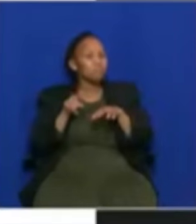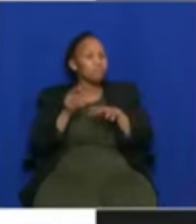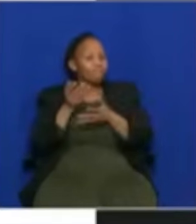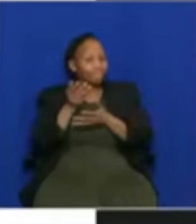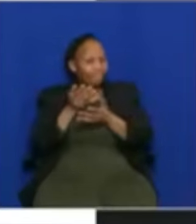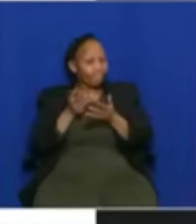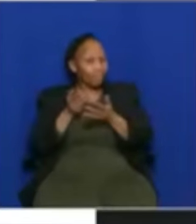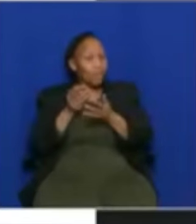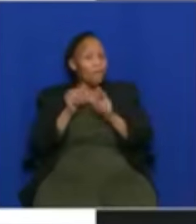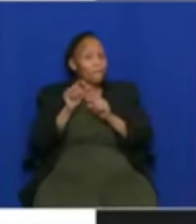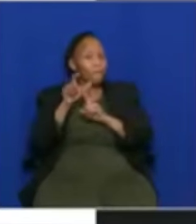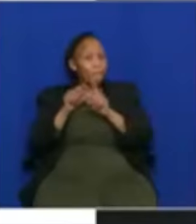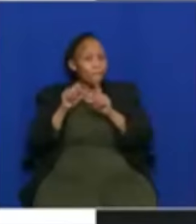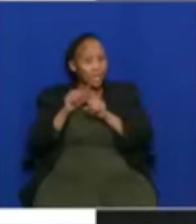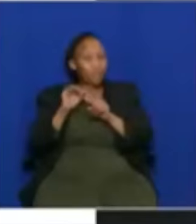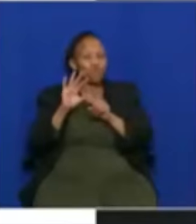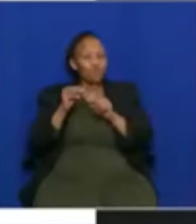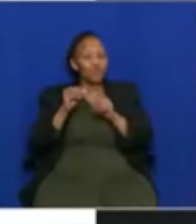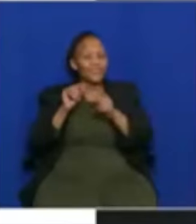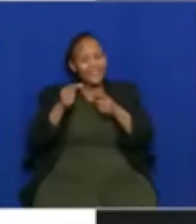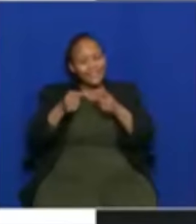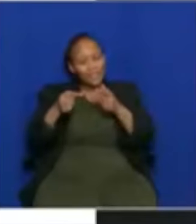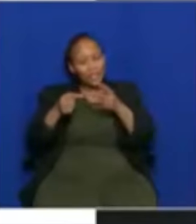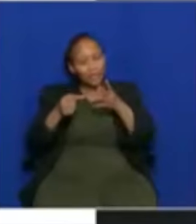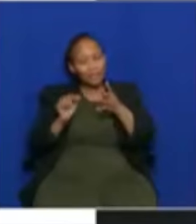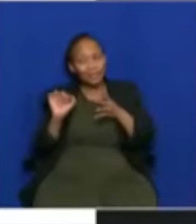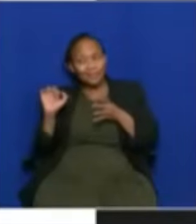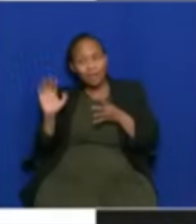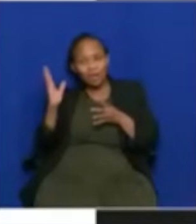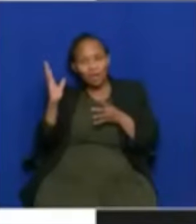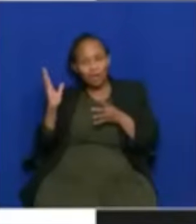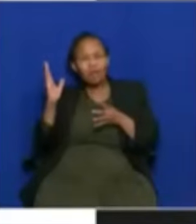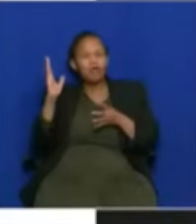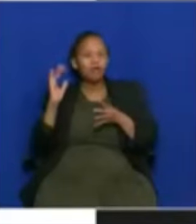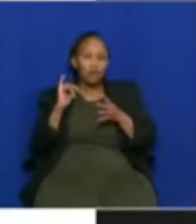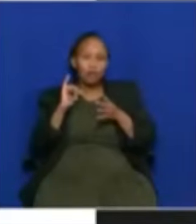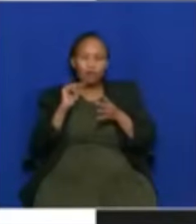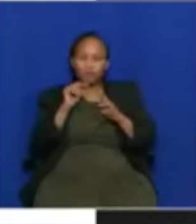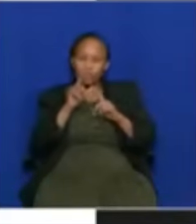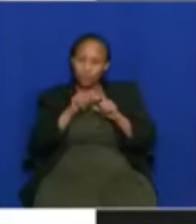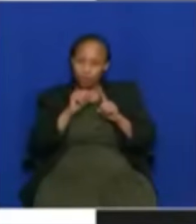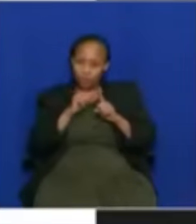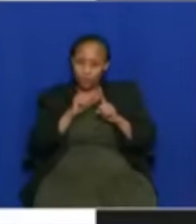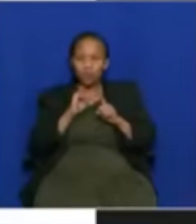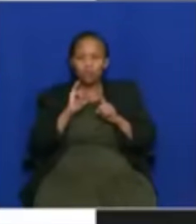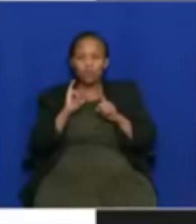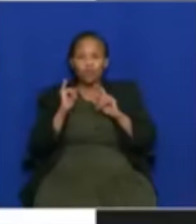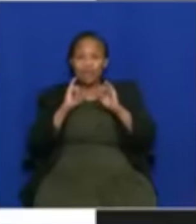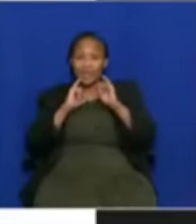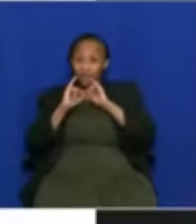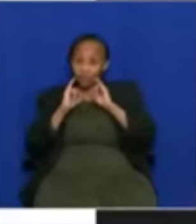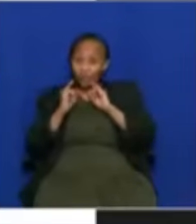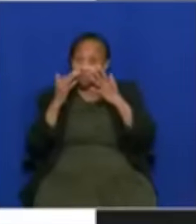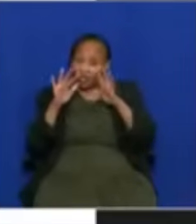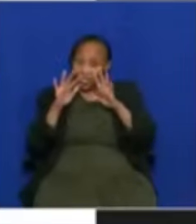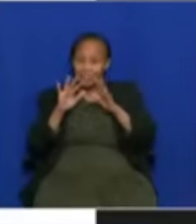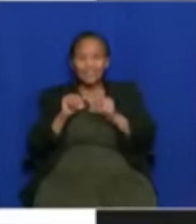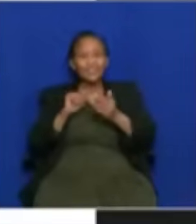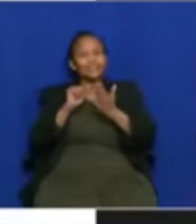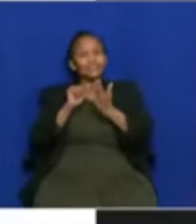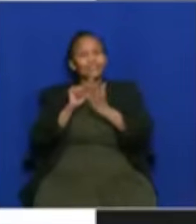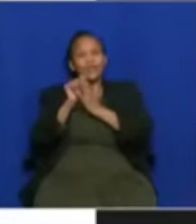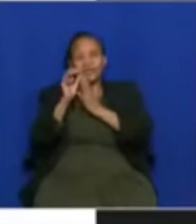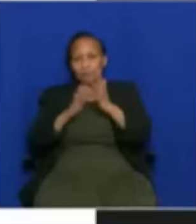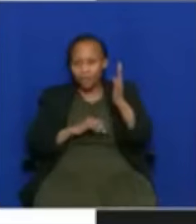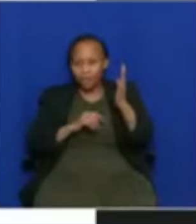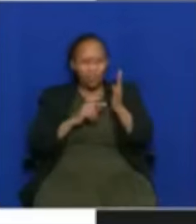is who I called and interviewed and eventually took a statement from, which is in the docket, was Colonel Holsthausen. Which is